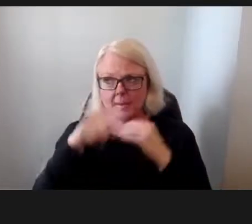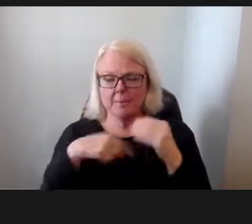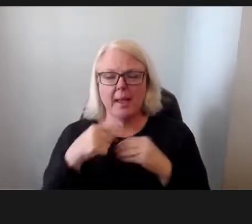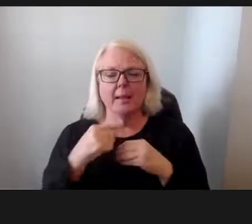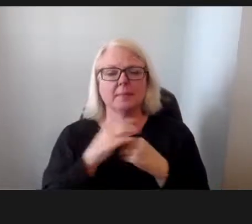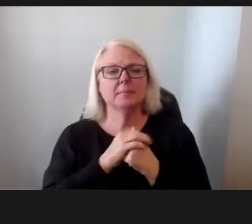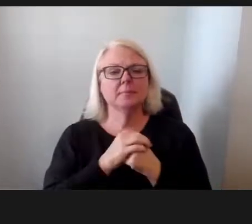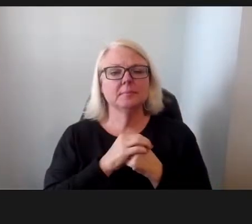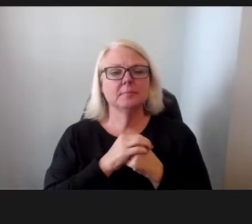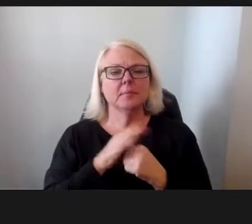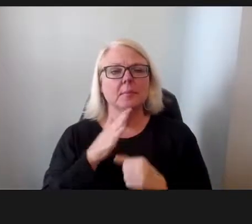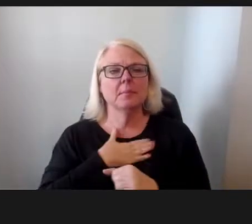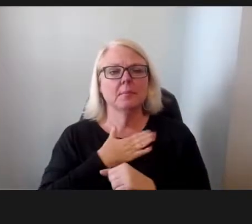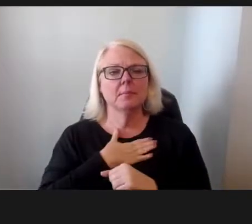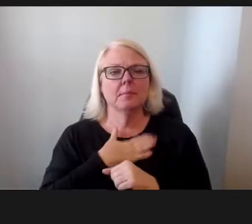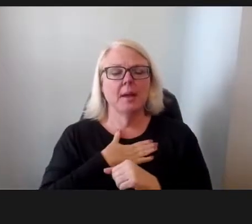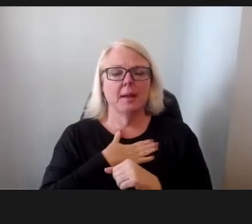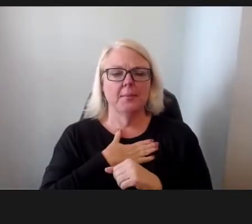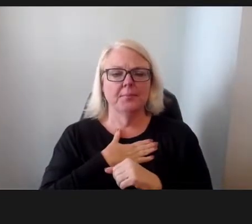And